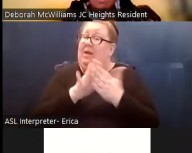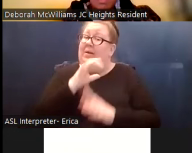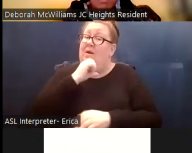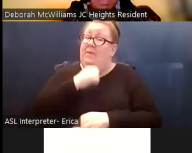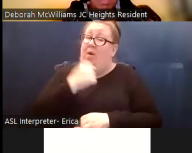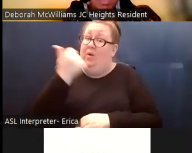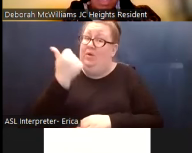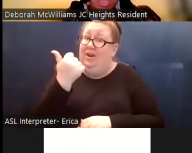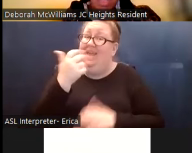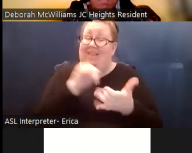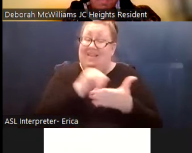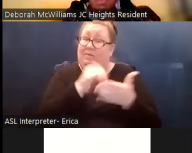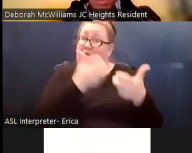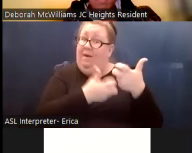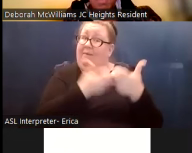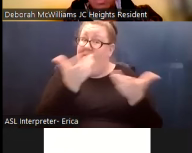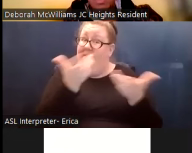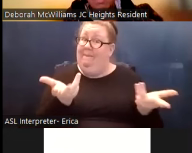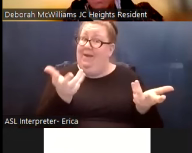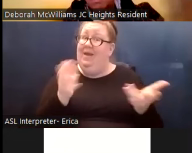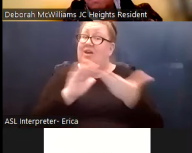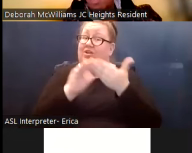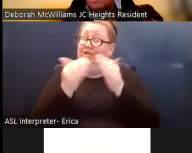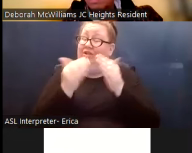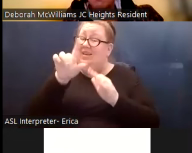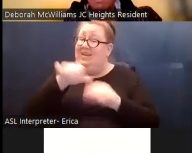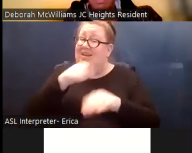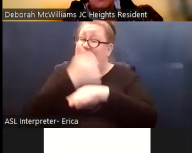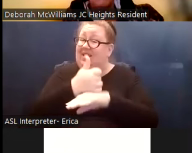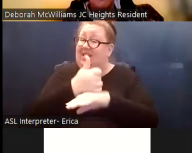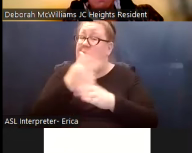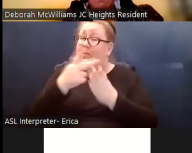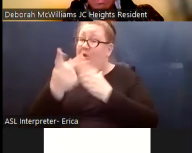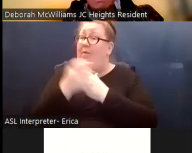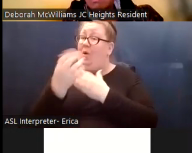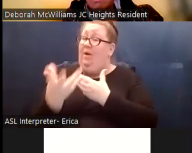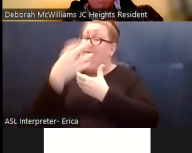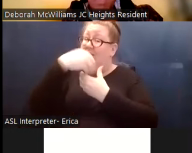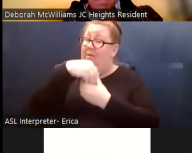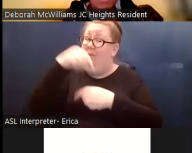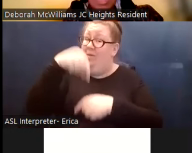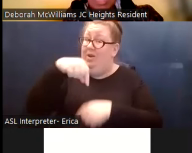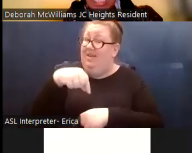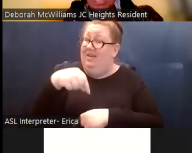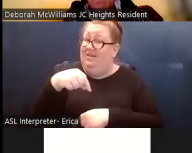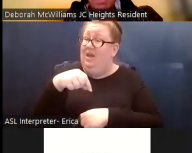The city needs to initiate a program or needs to become part of this where the city sends out